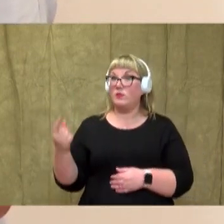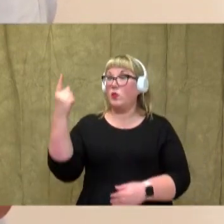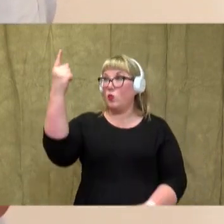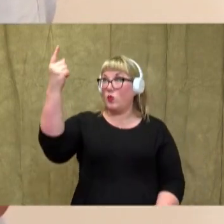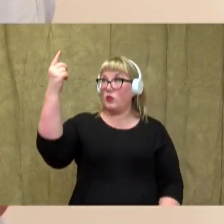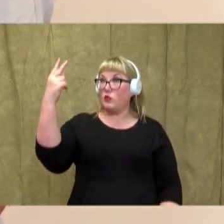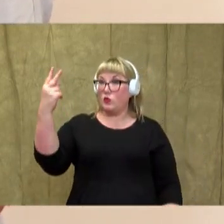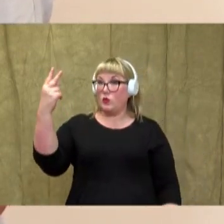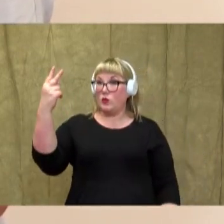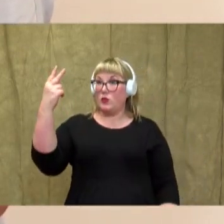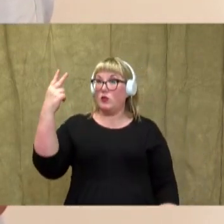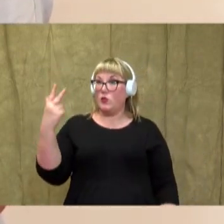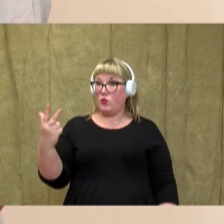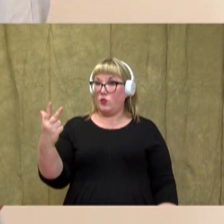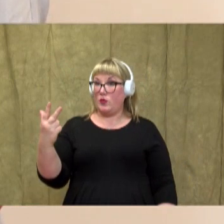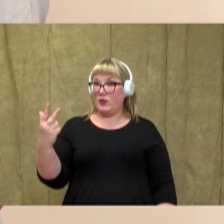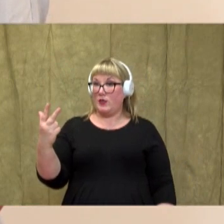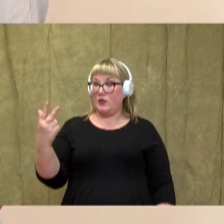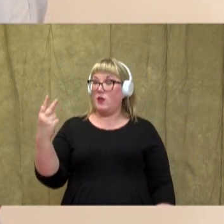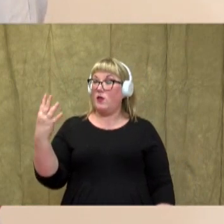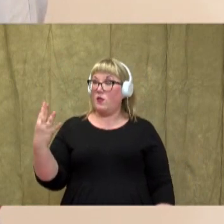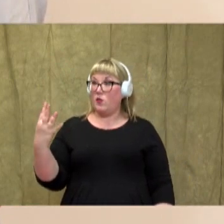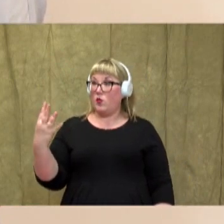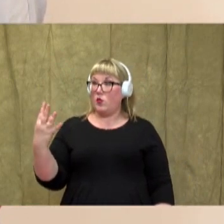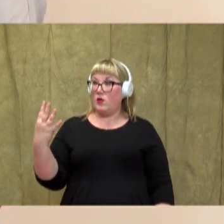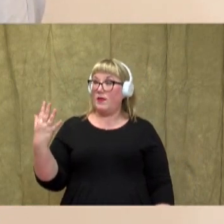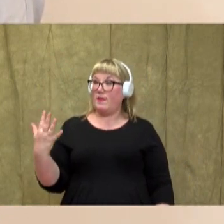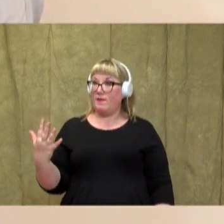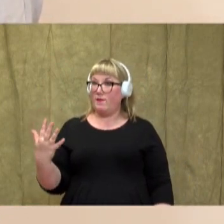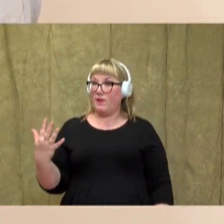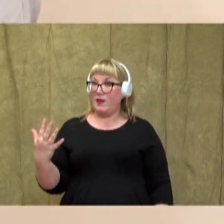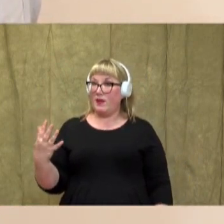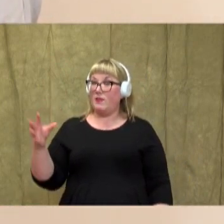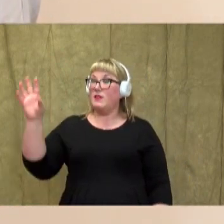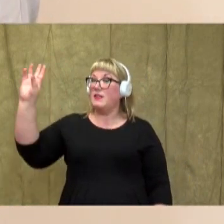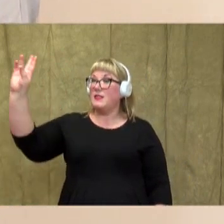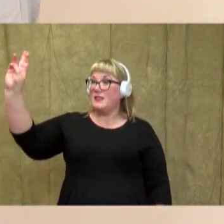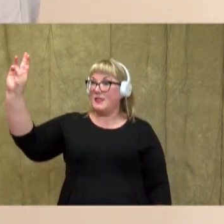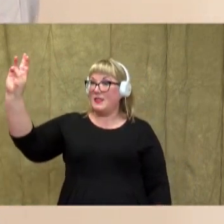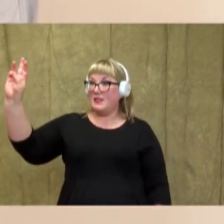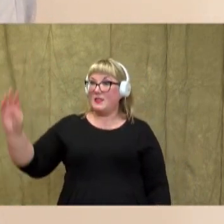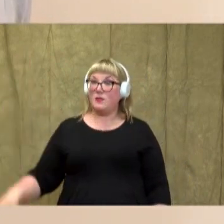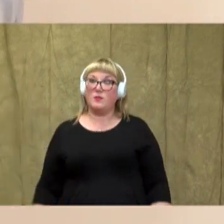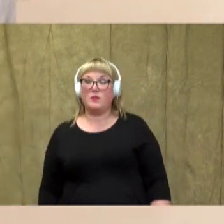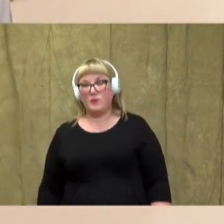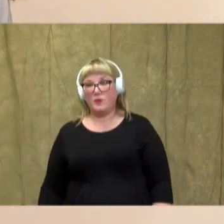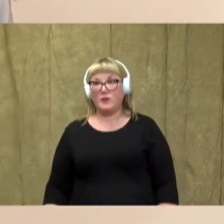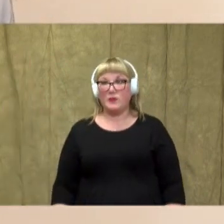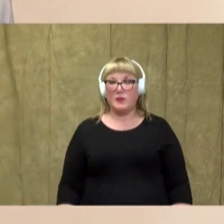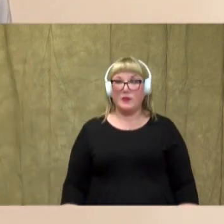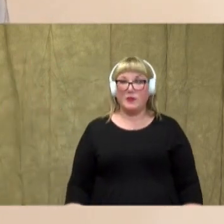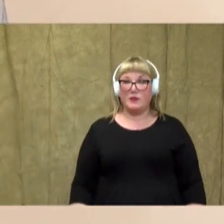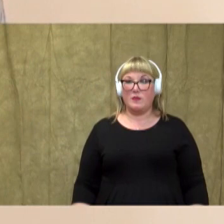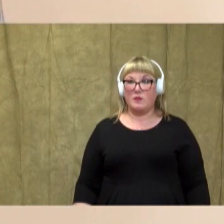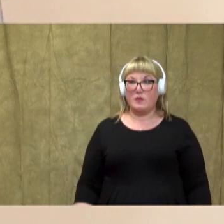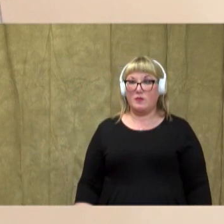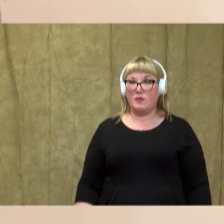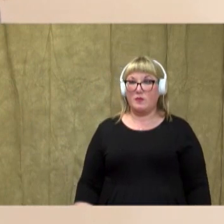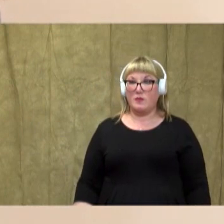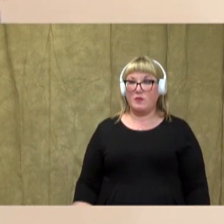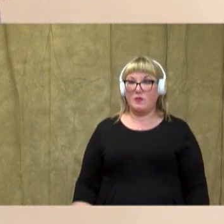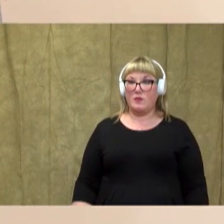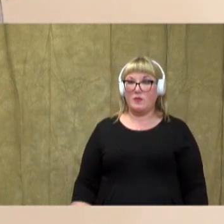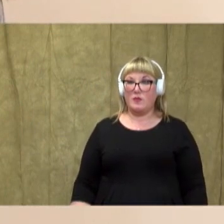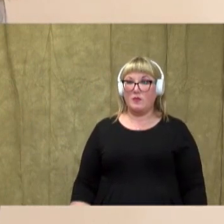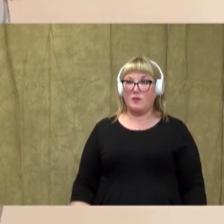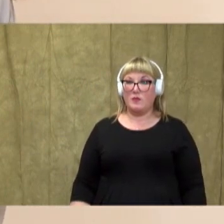1, 2, 3, 4, 5, 6. 6 is